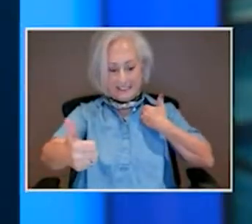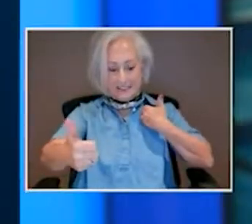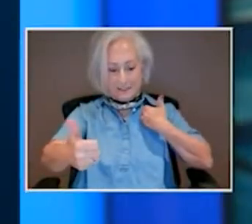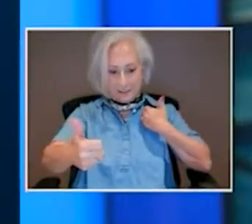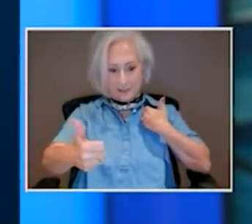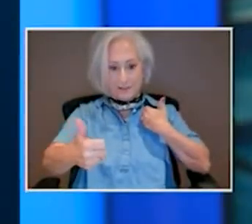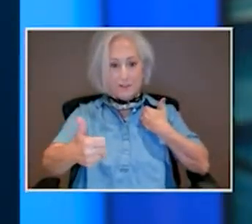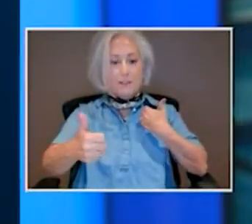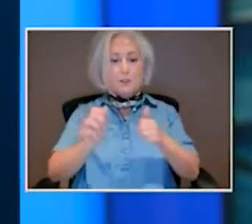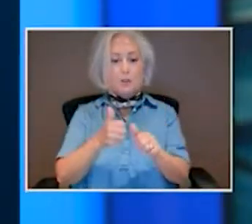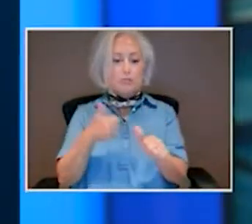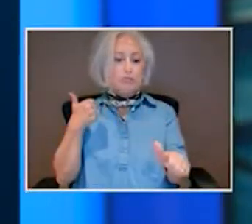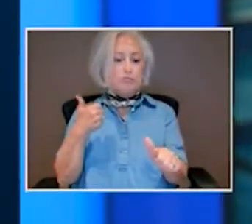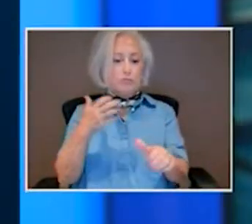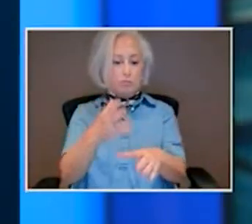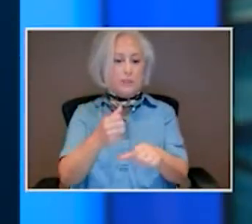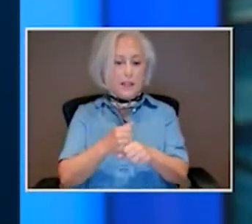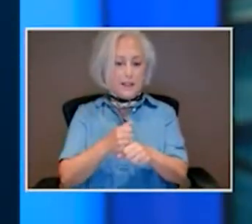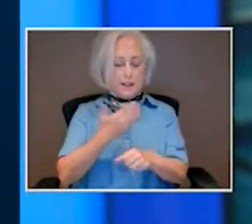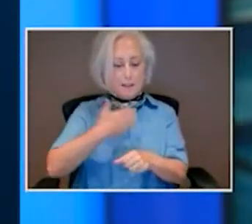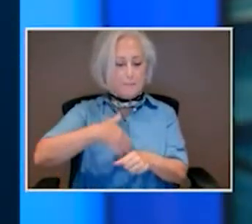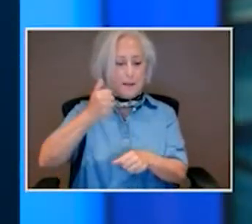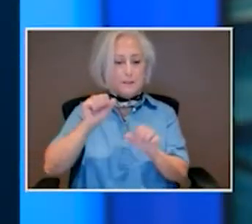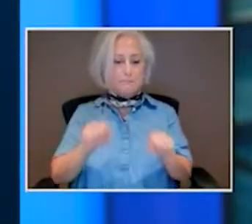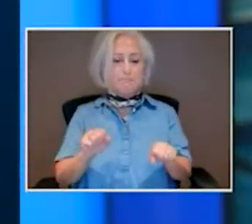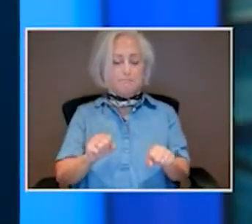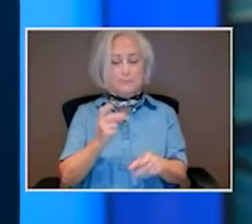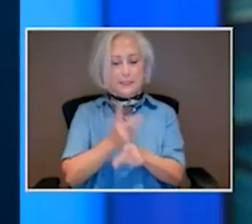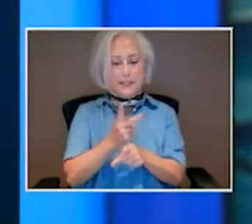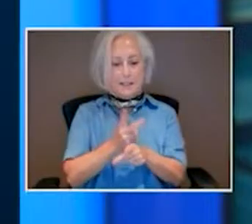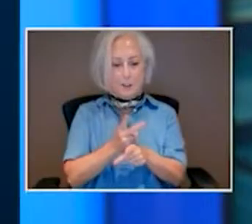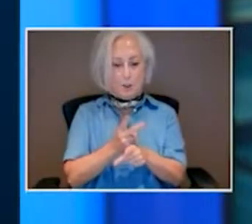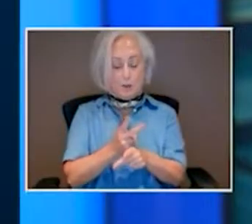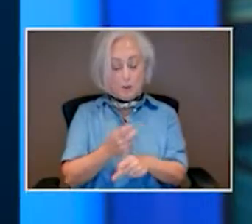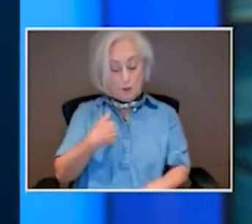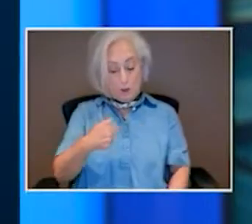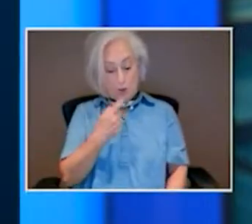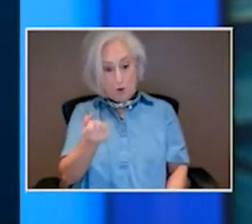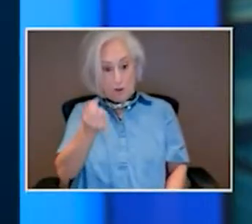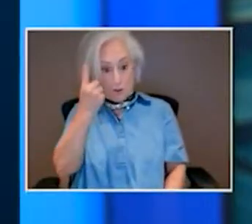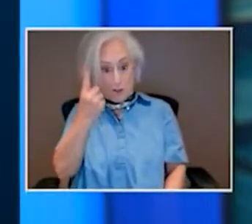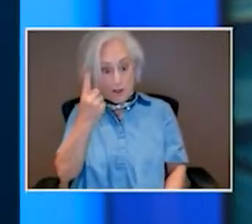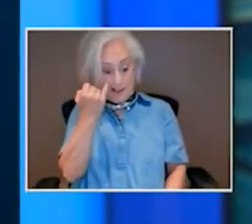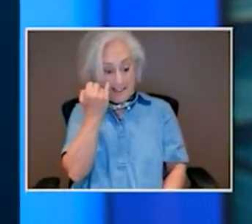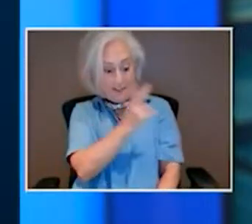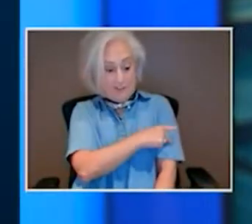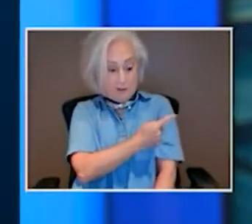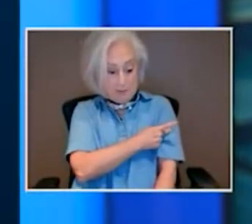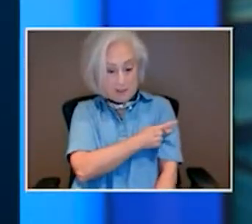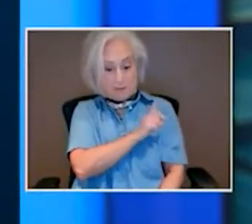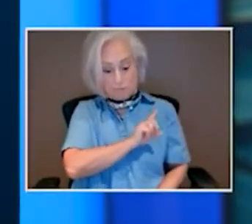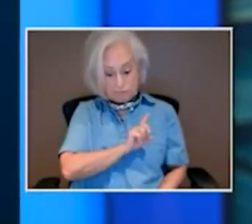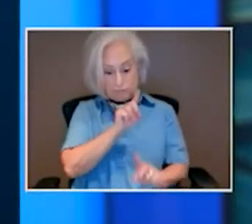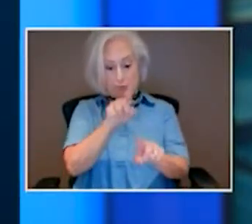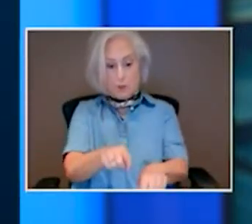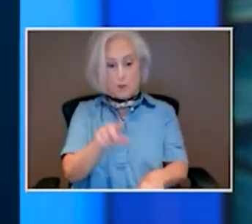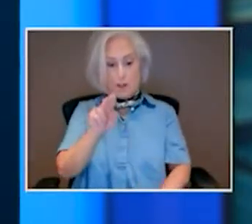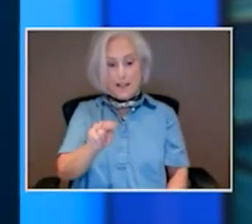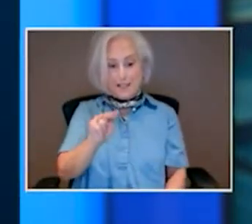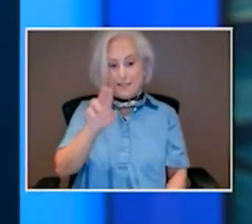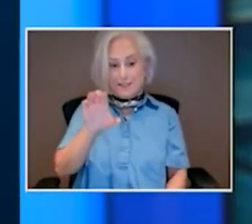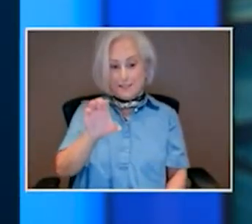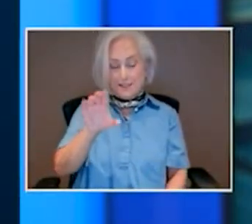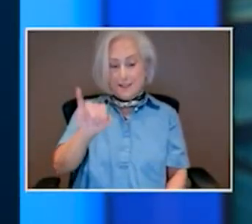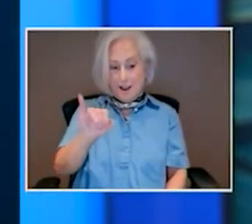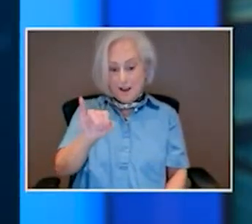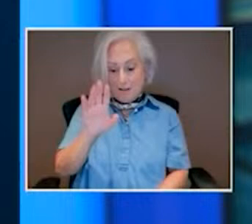the very best care that they can give, because we understand that when patients are treated in NCI designated cancer center, 40% of the time